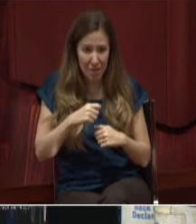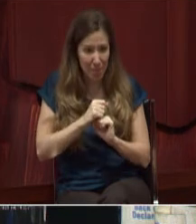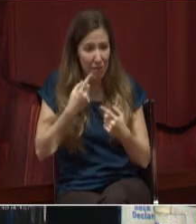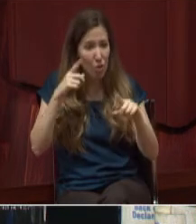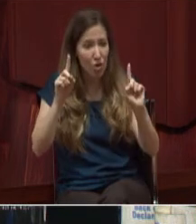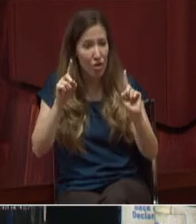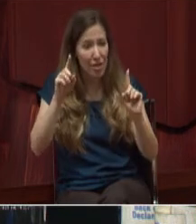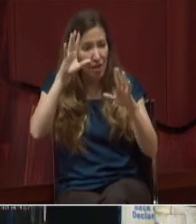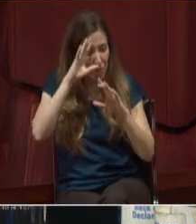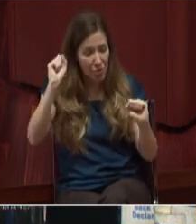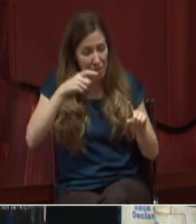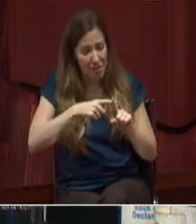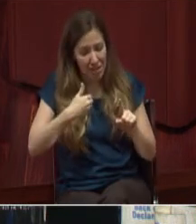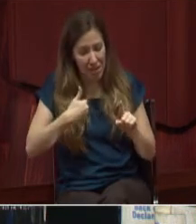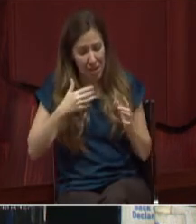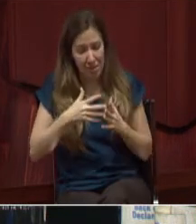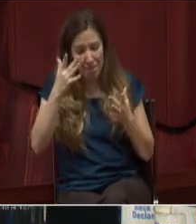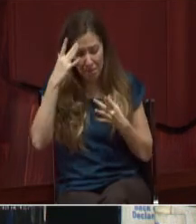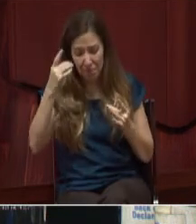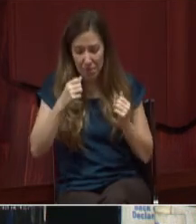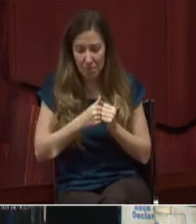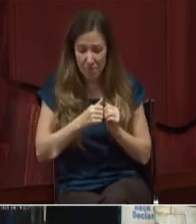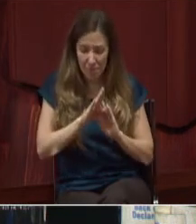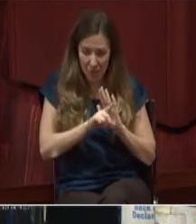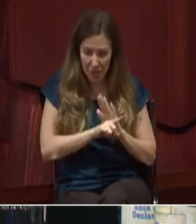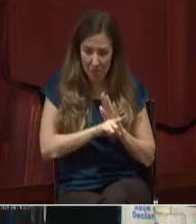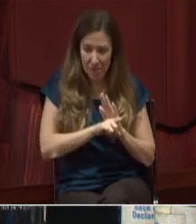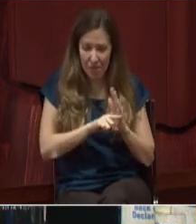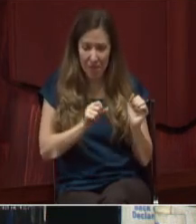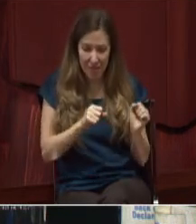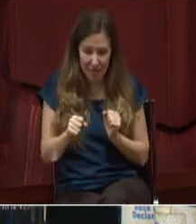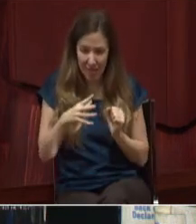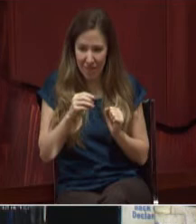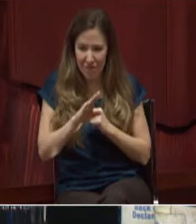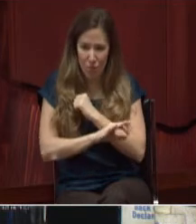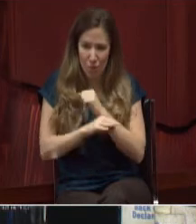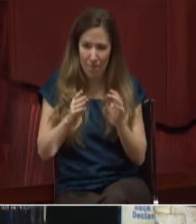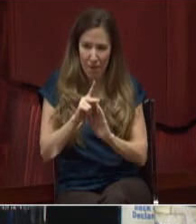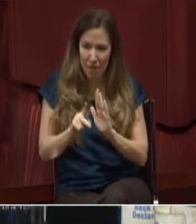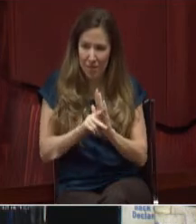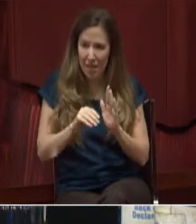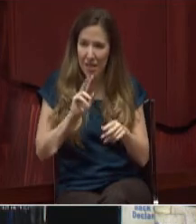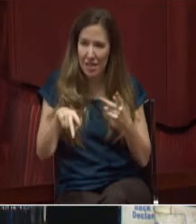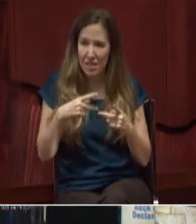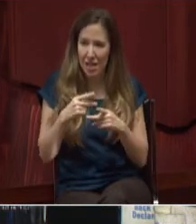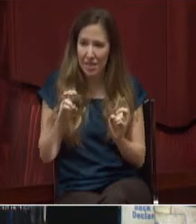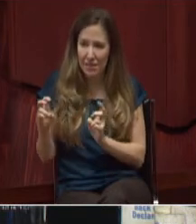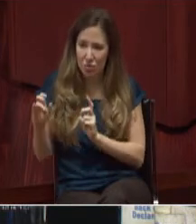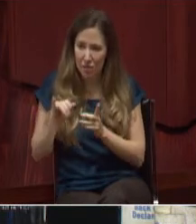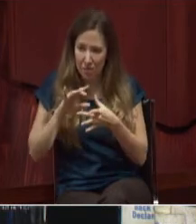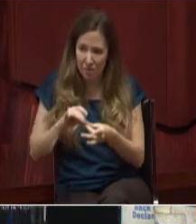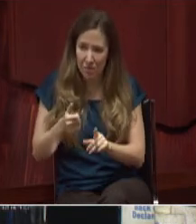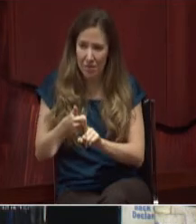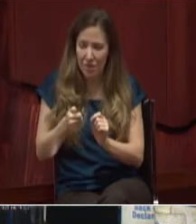and background and strategic impulse in foreign policy, a strong national security advisor, the kind of issues that lent themselves to this